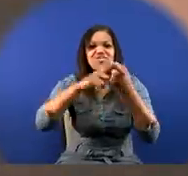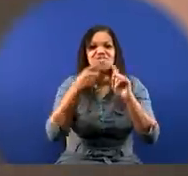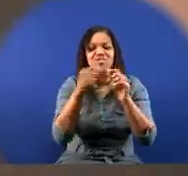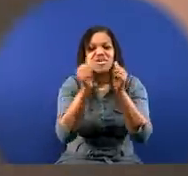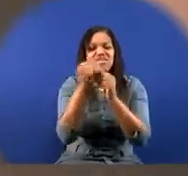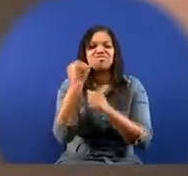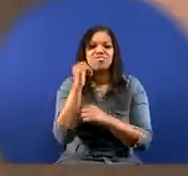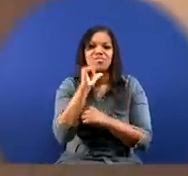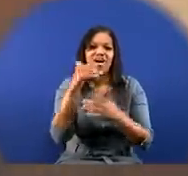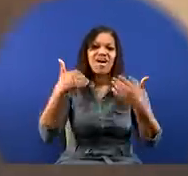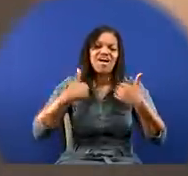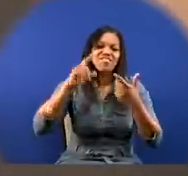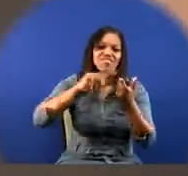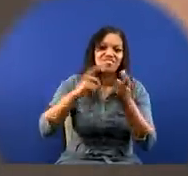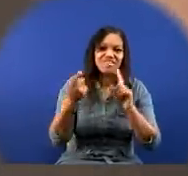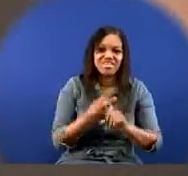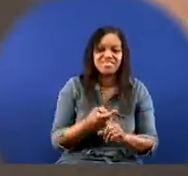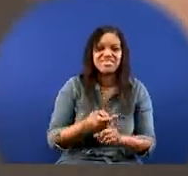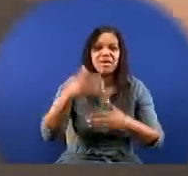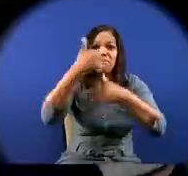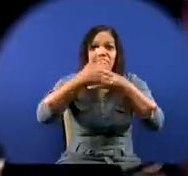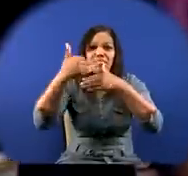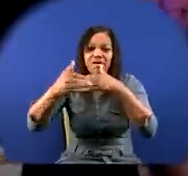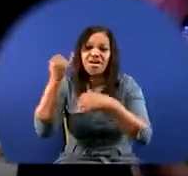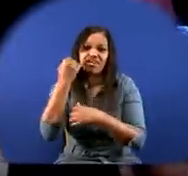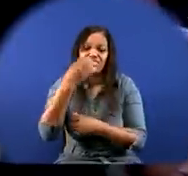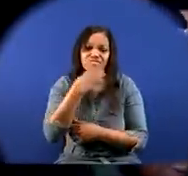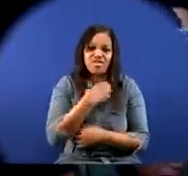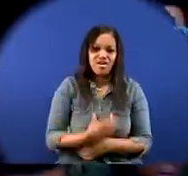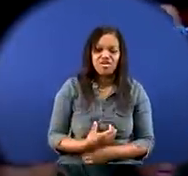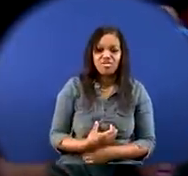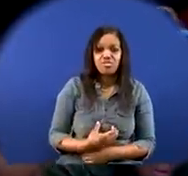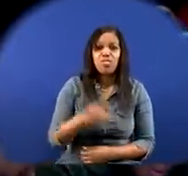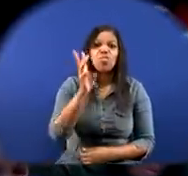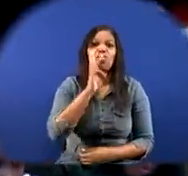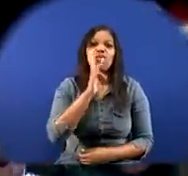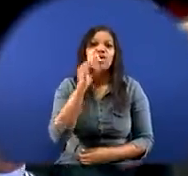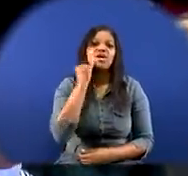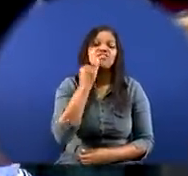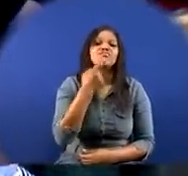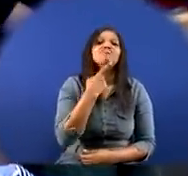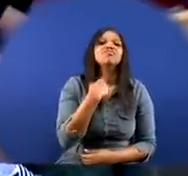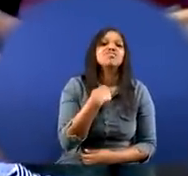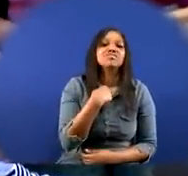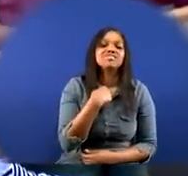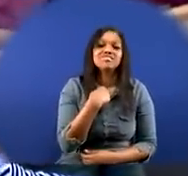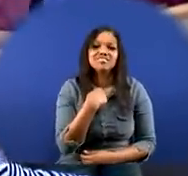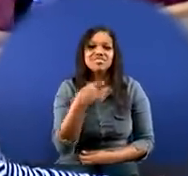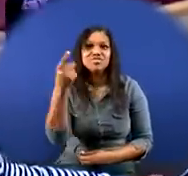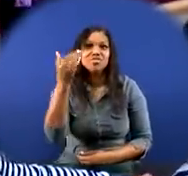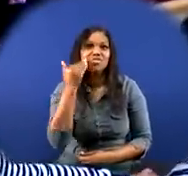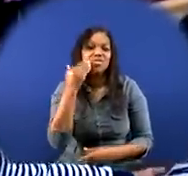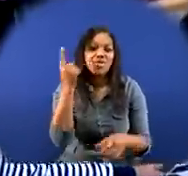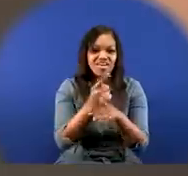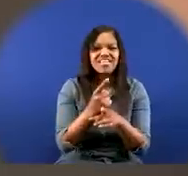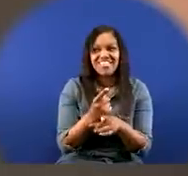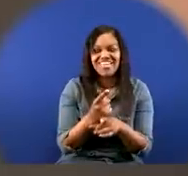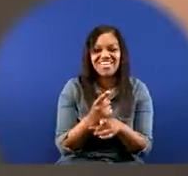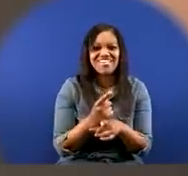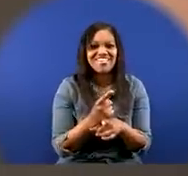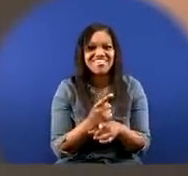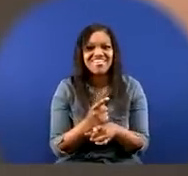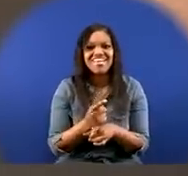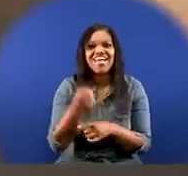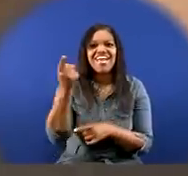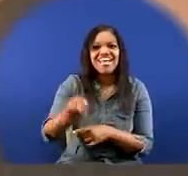friendless, bread when you're hungry, water when you're thirsty. Y'all know him, don't you?